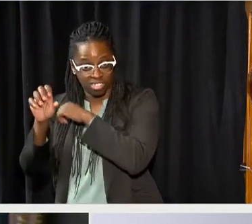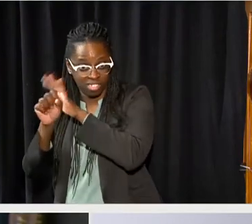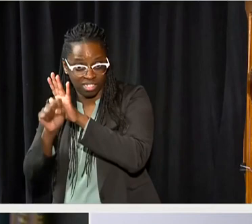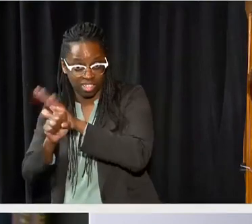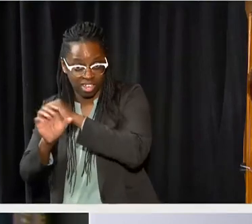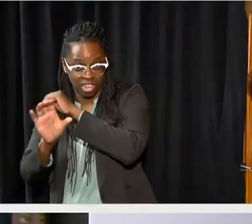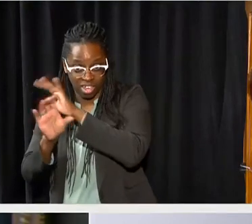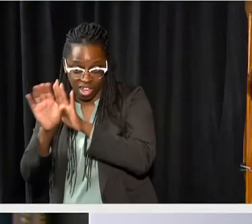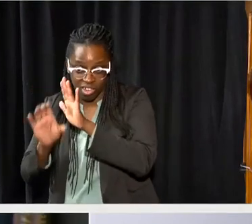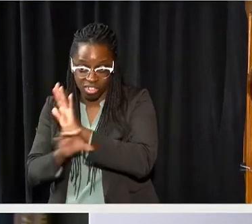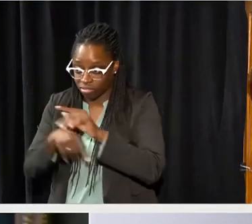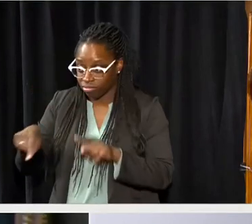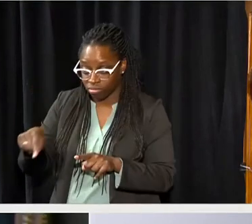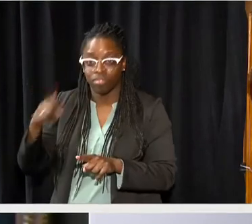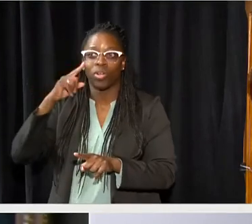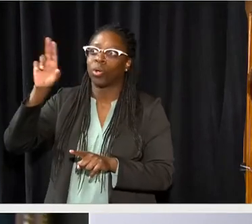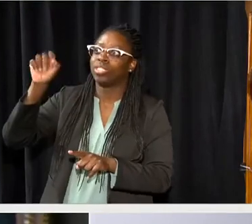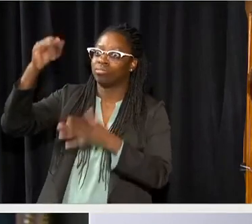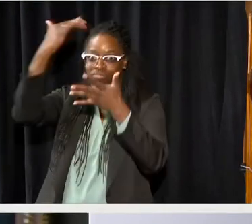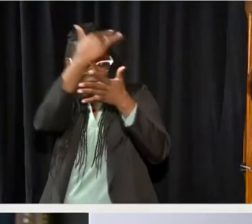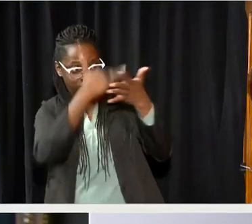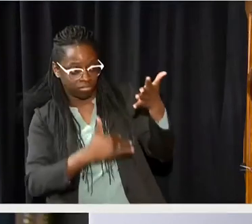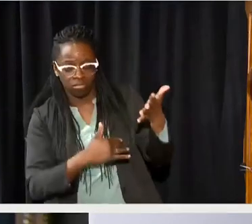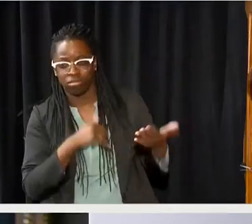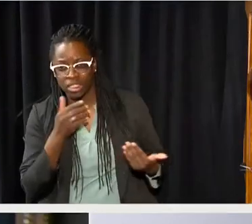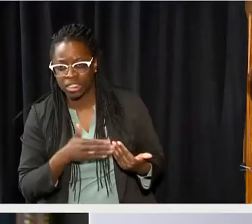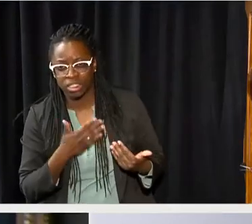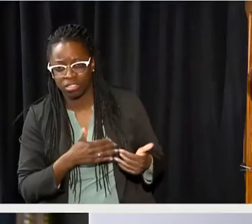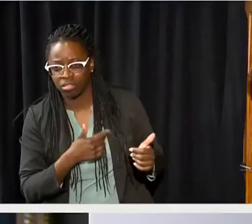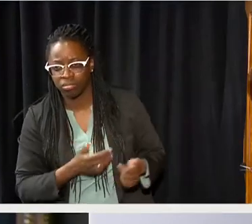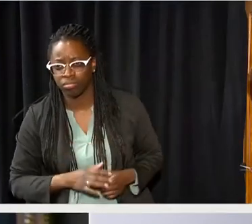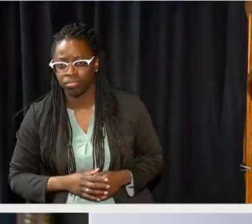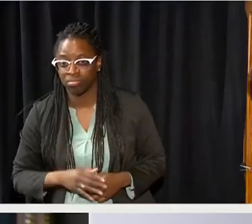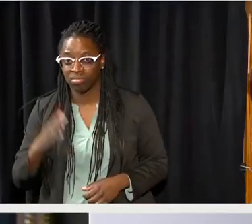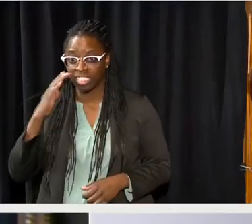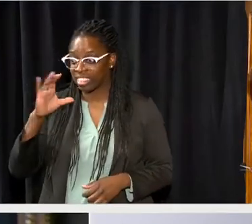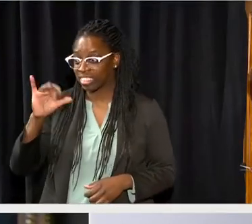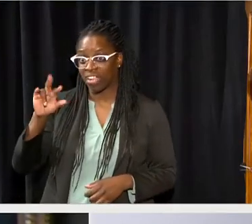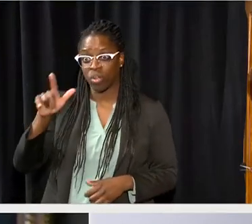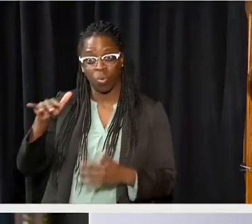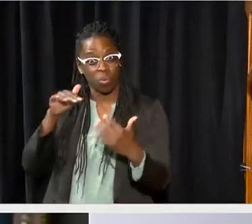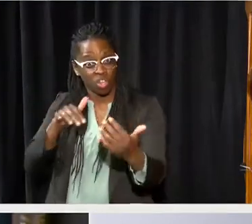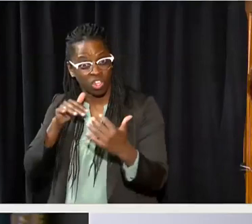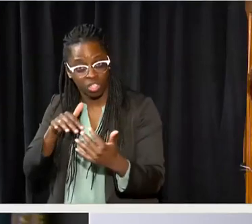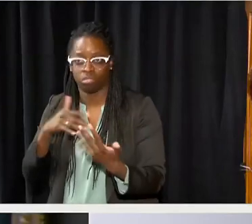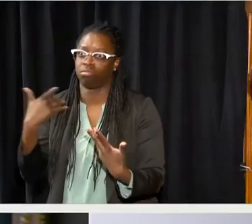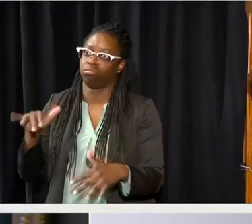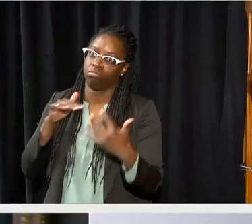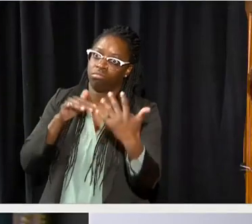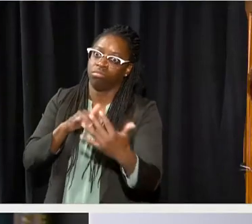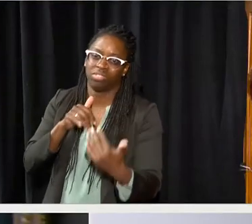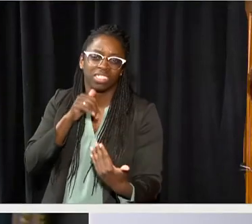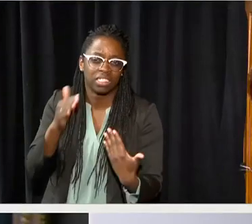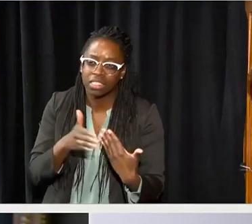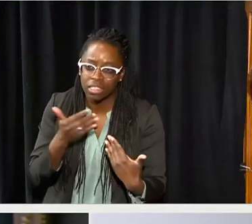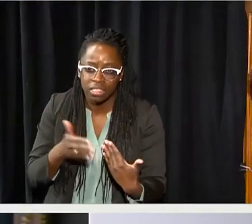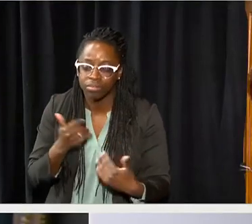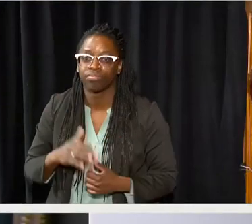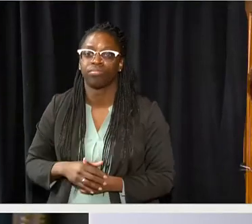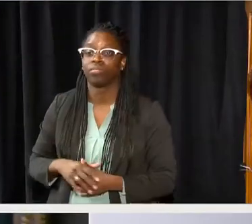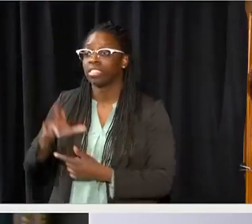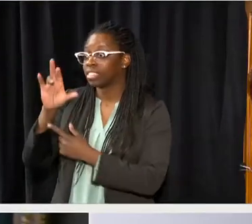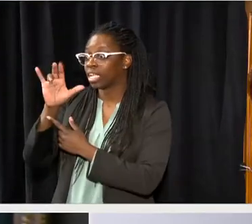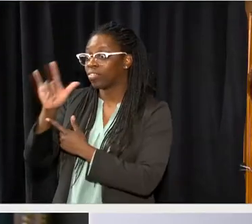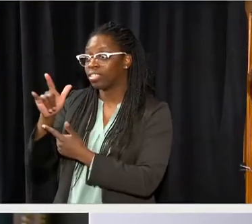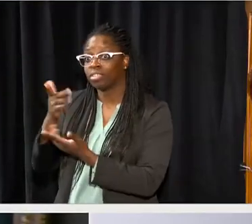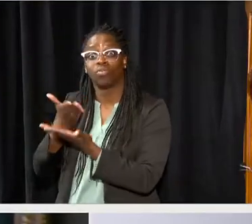easy. Winning a civil war wasn't easy. Bringing forth civil rights, universal health care,